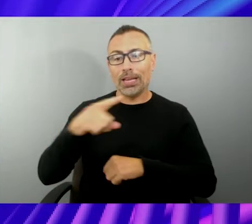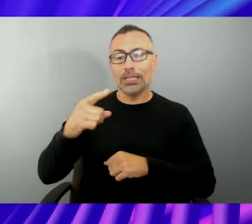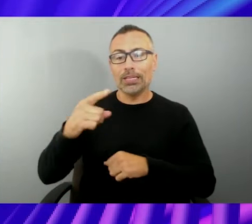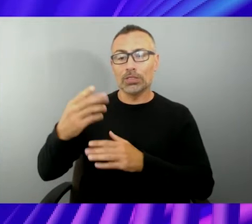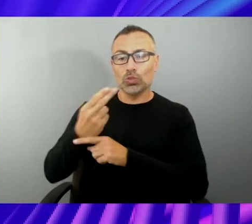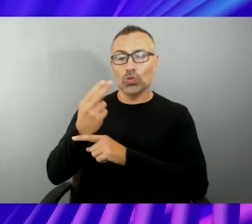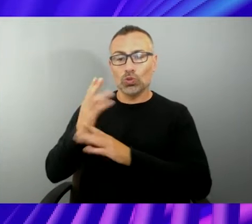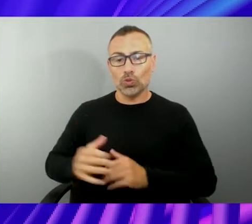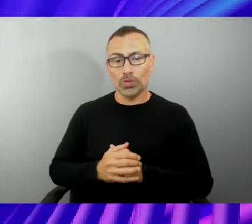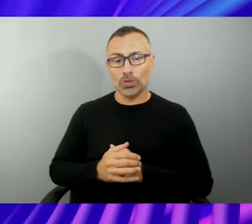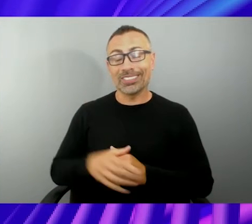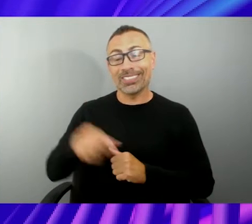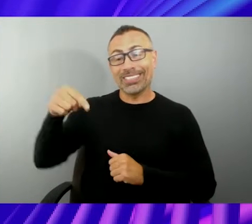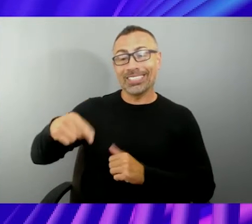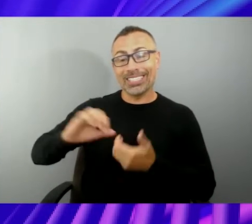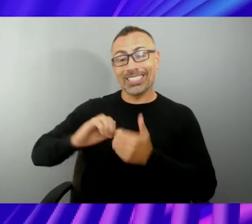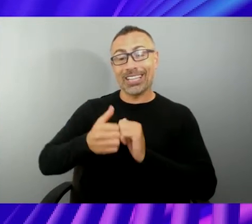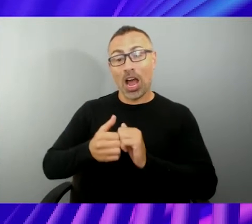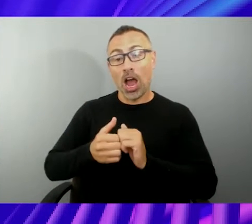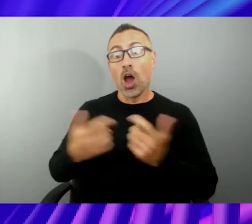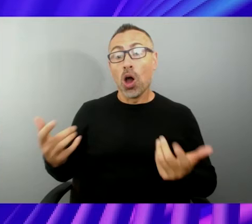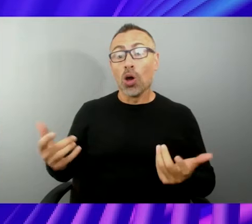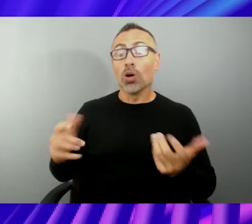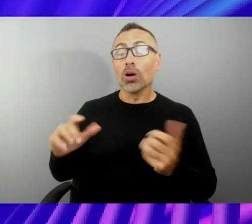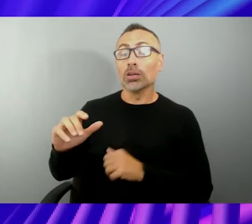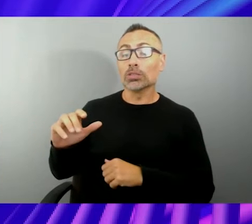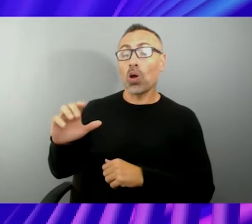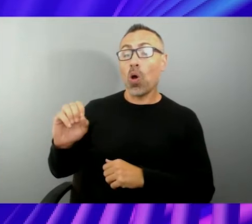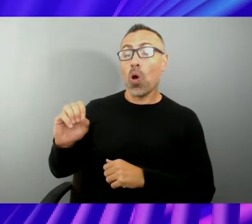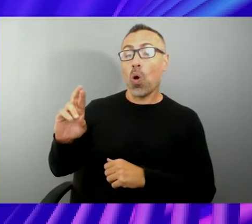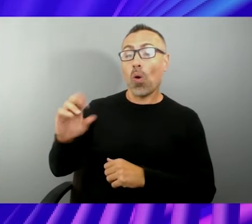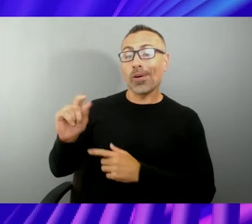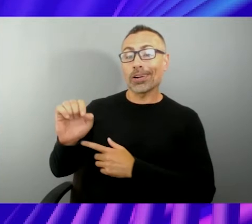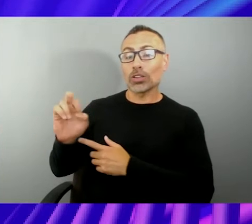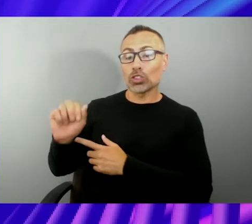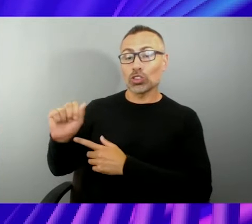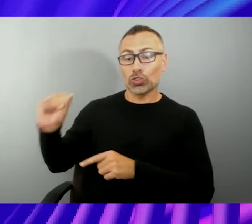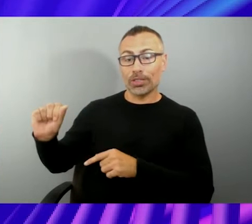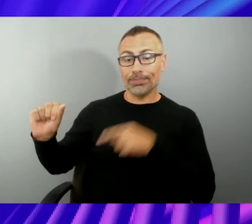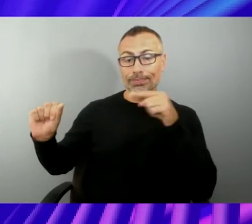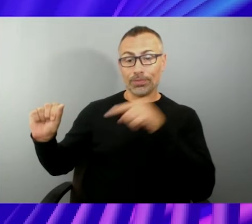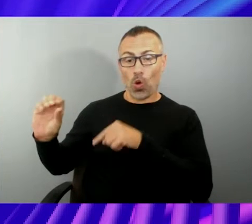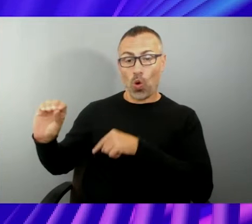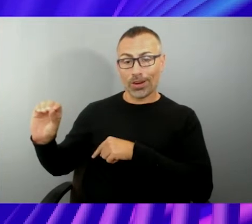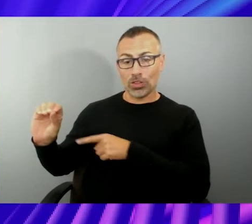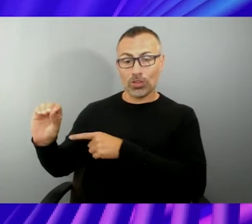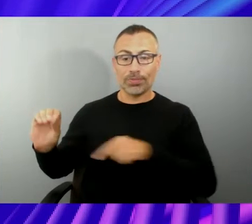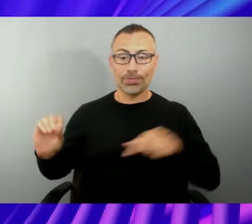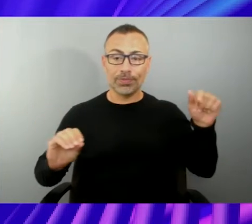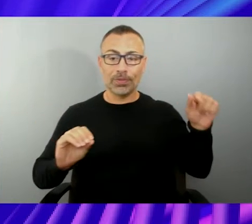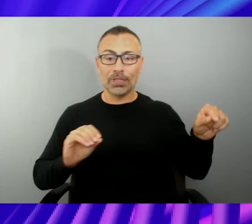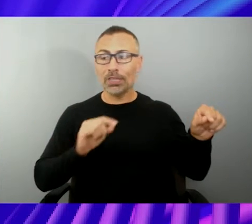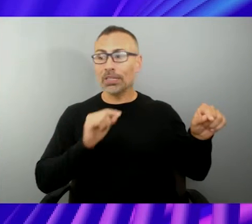So there's a central coordinating process that communicates with all the other services surrounding it, right? So this is